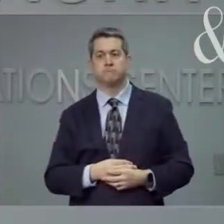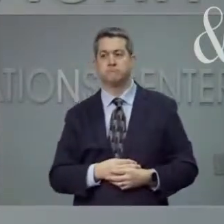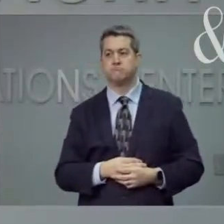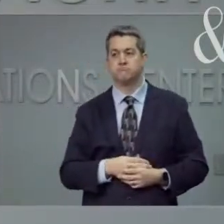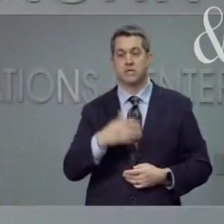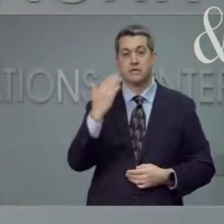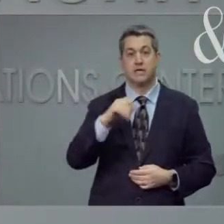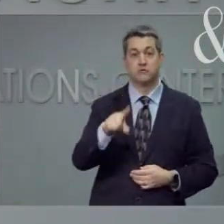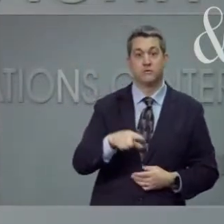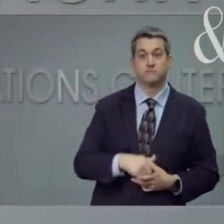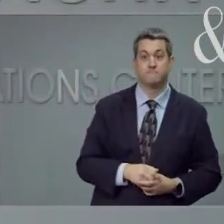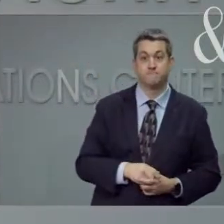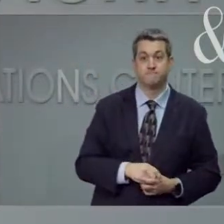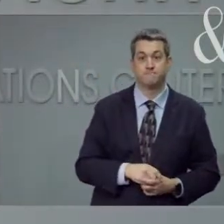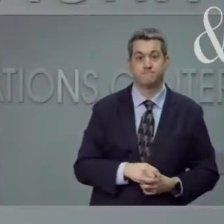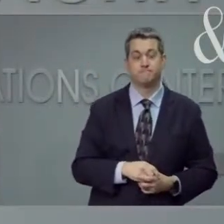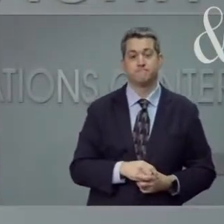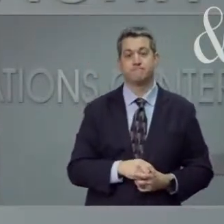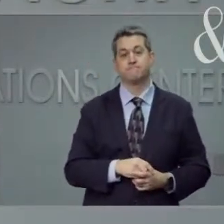Next question, please.